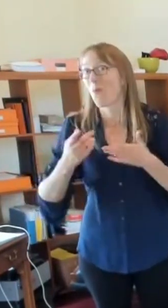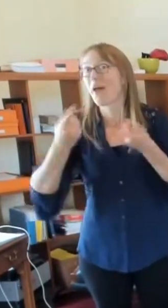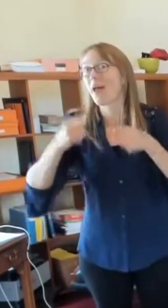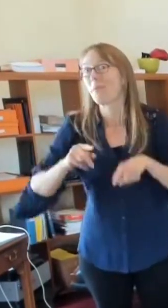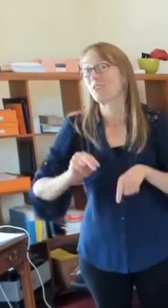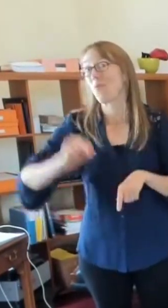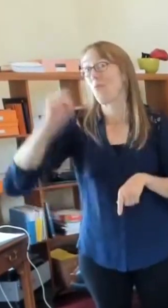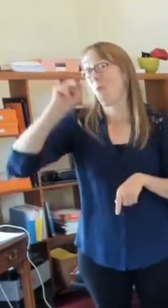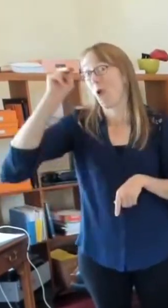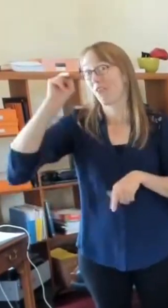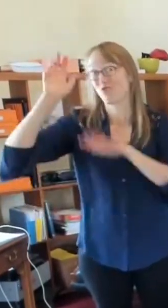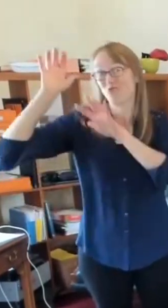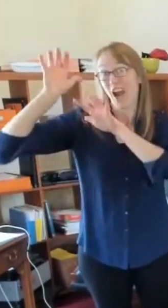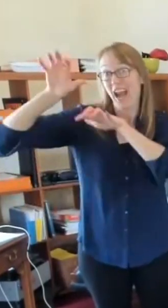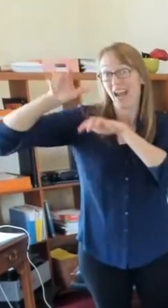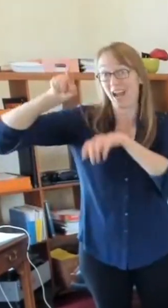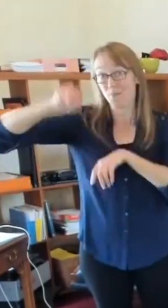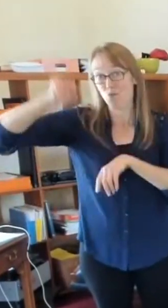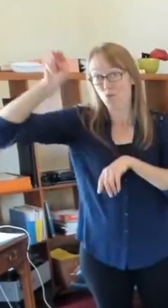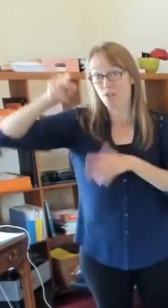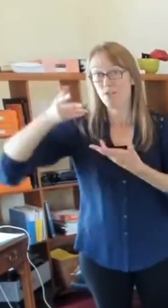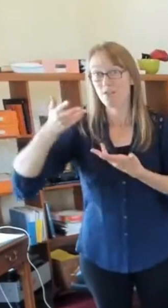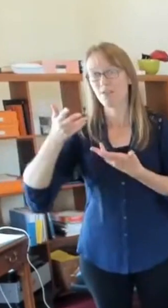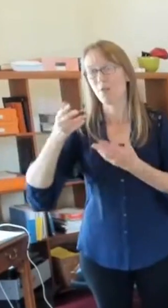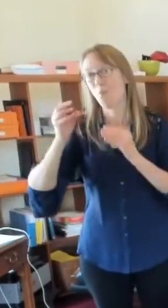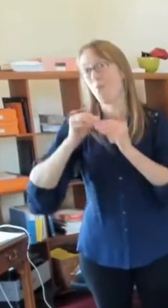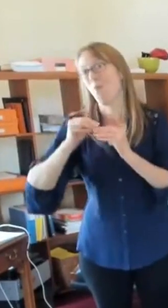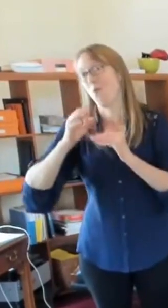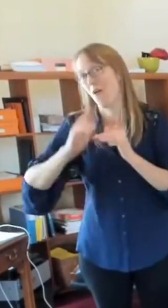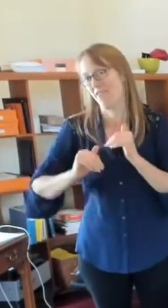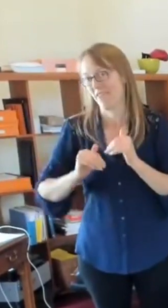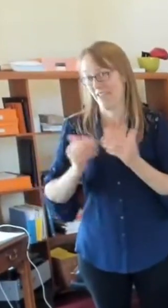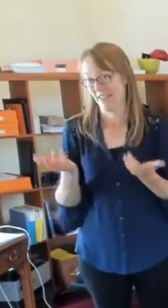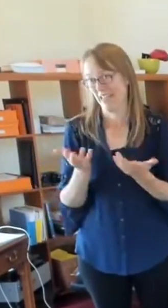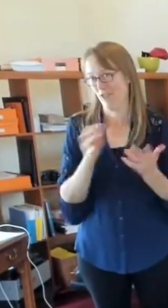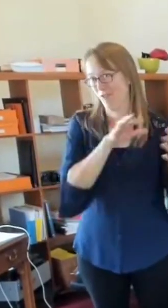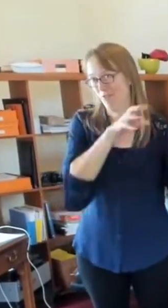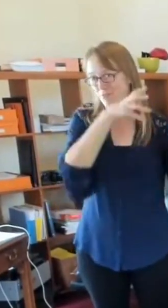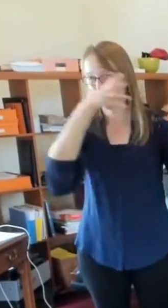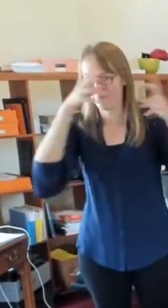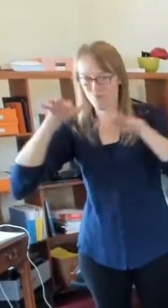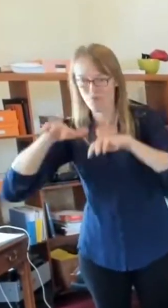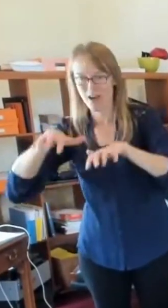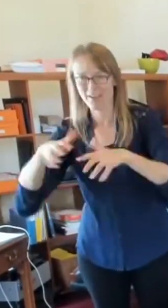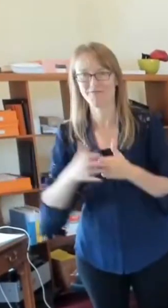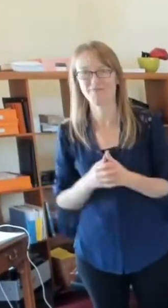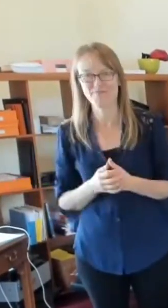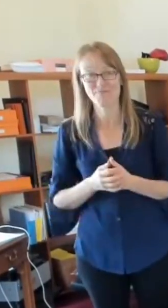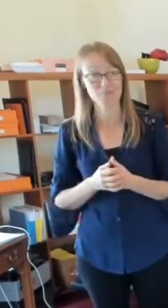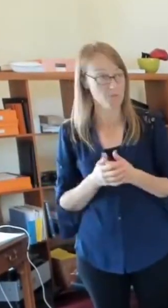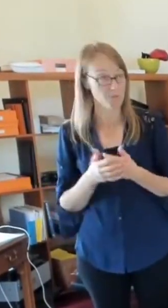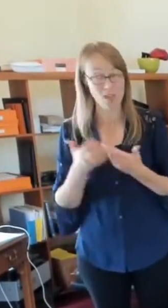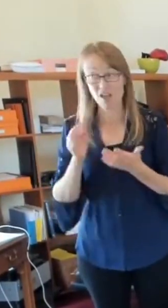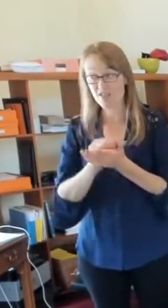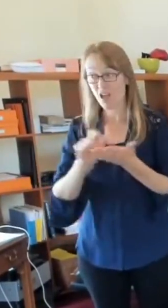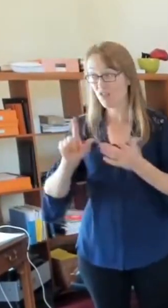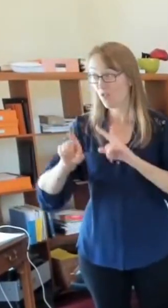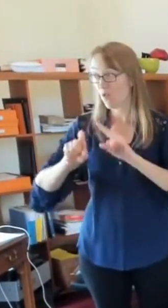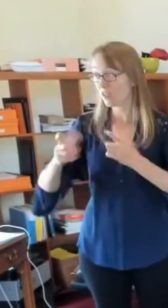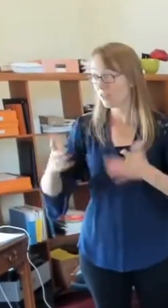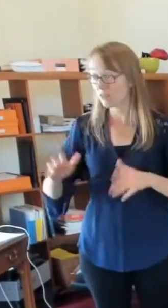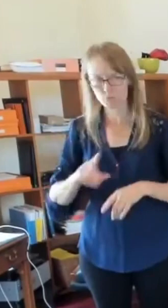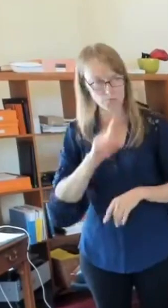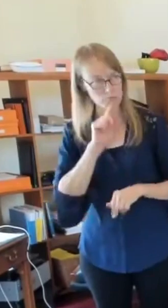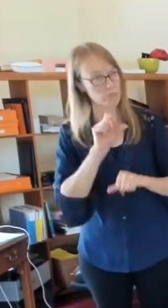rains right here. So That's all the questions we have today, Mayor. that's all the questions for today. Goodness. Well, thank you